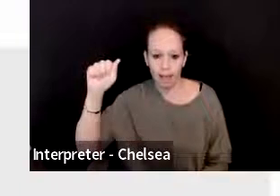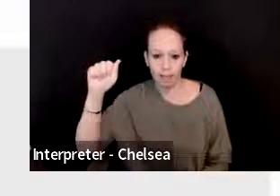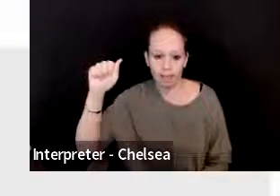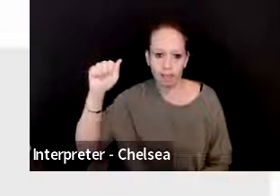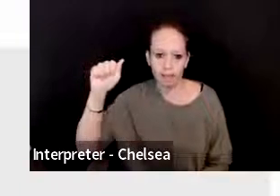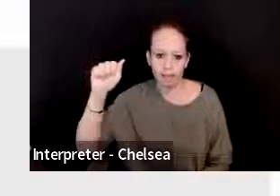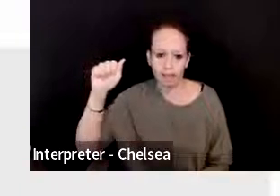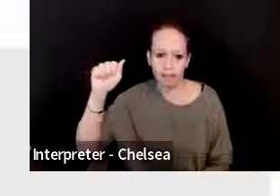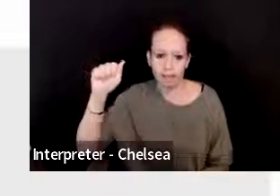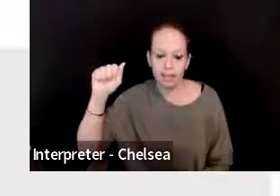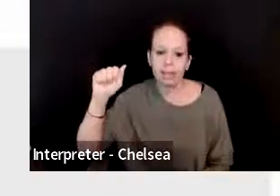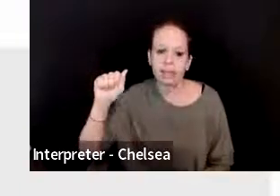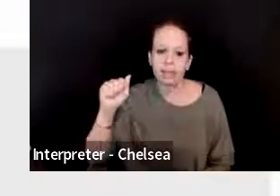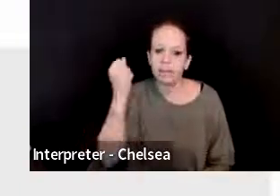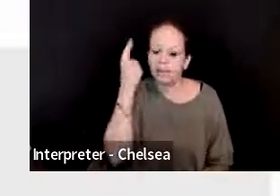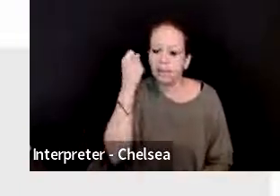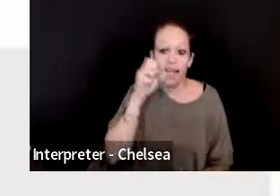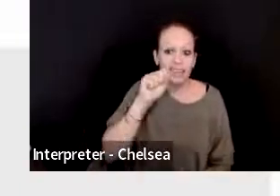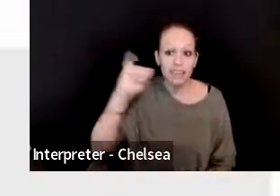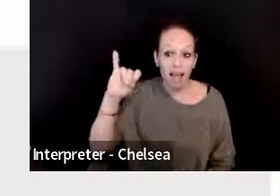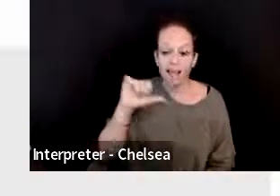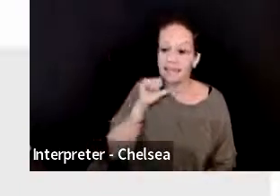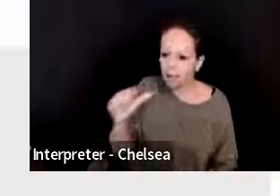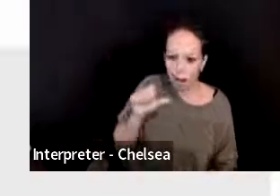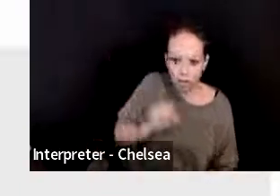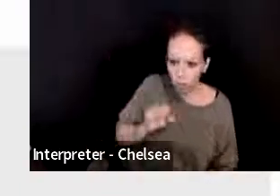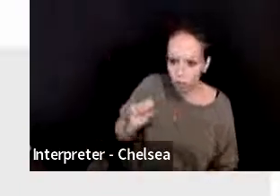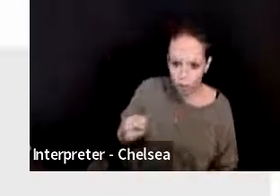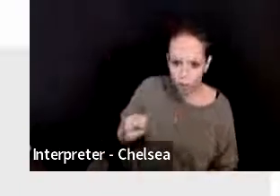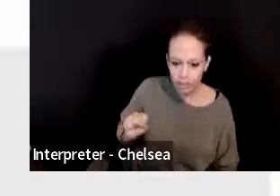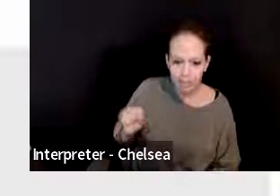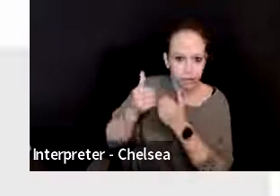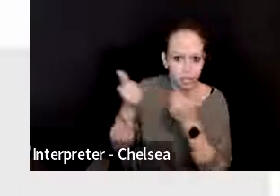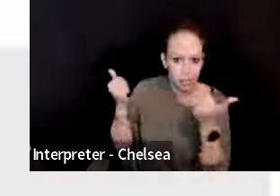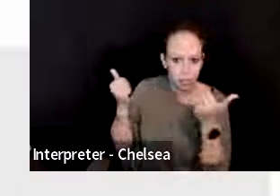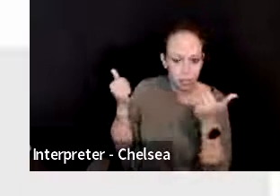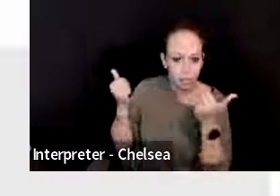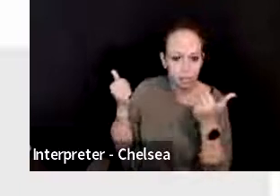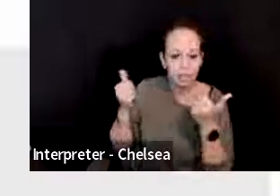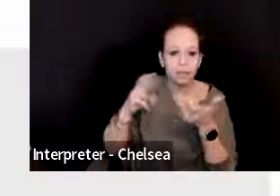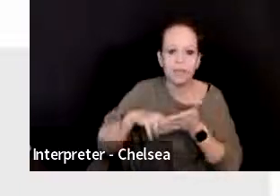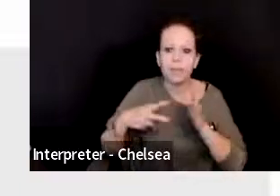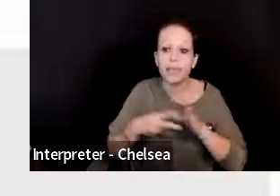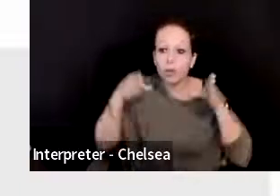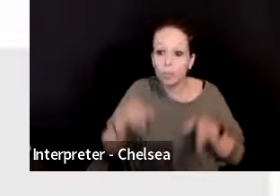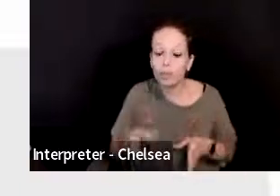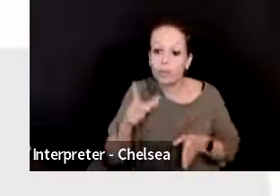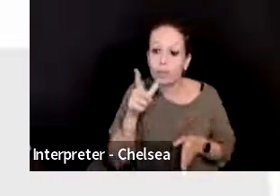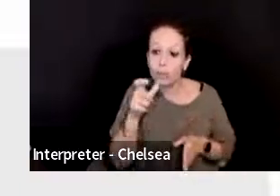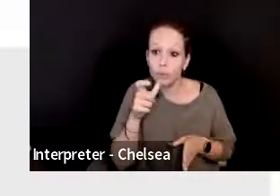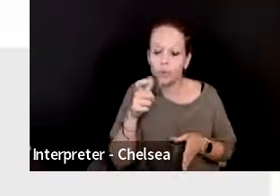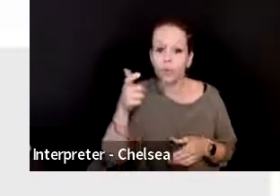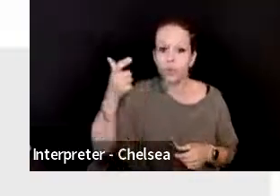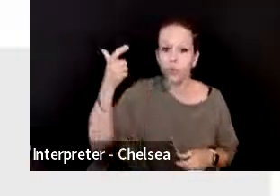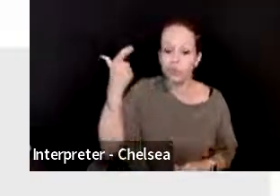But SSI is not Social Security. In other words, a person who receives an SSI